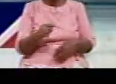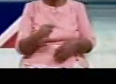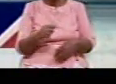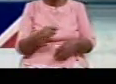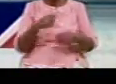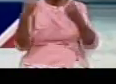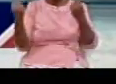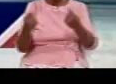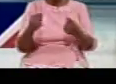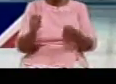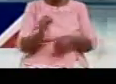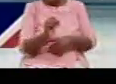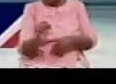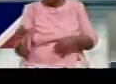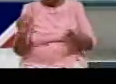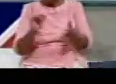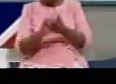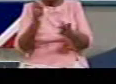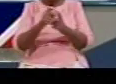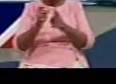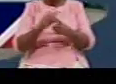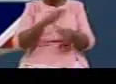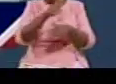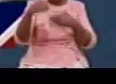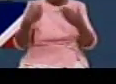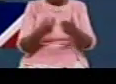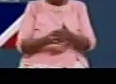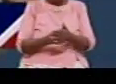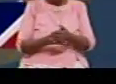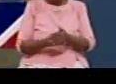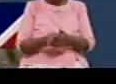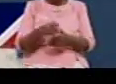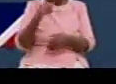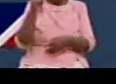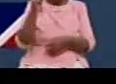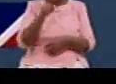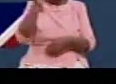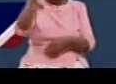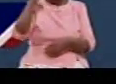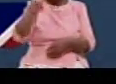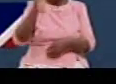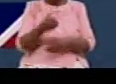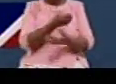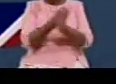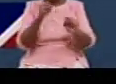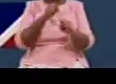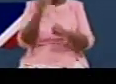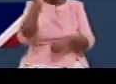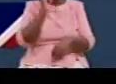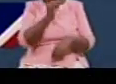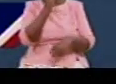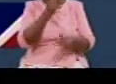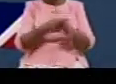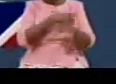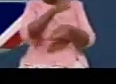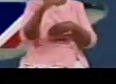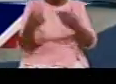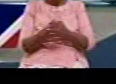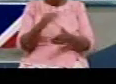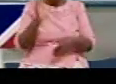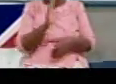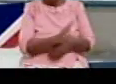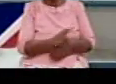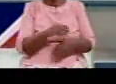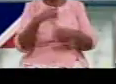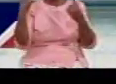word, all. He shall redeem Israel from all his iniquities. And when he takes iniquity